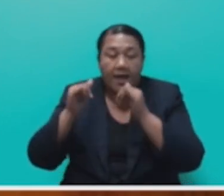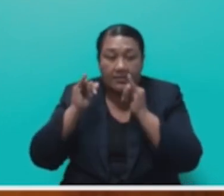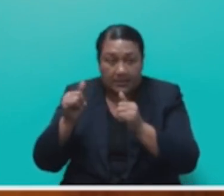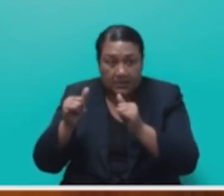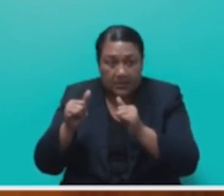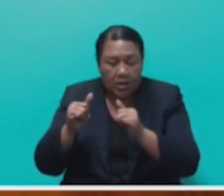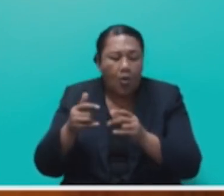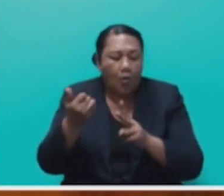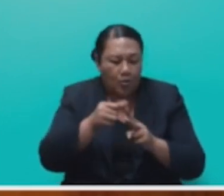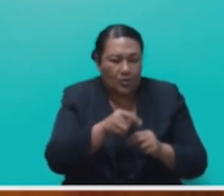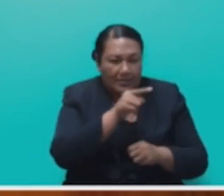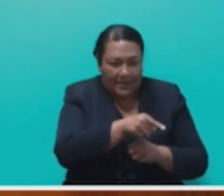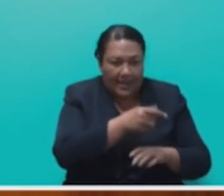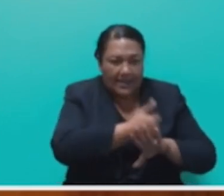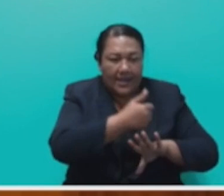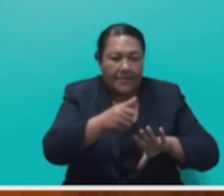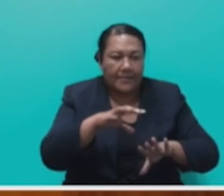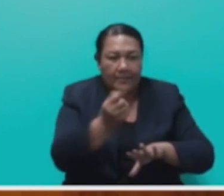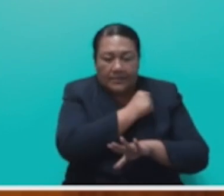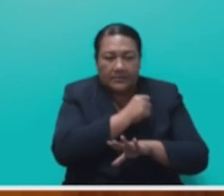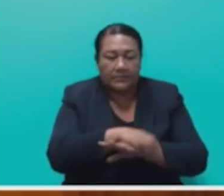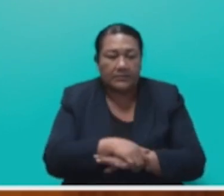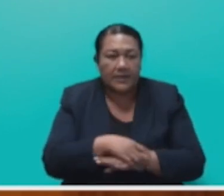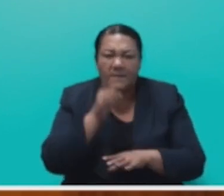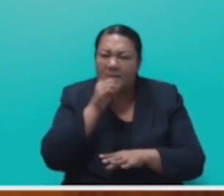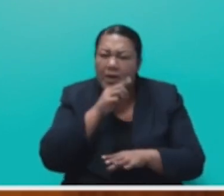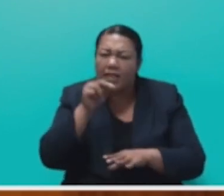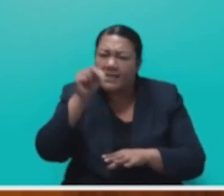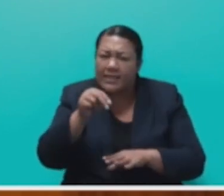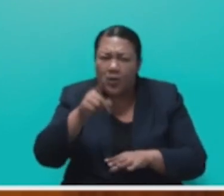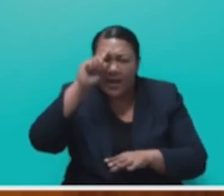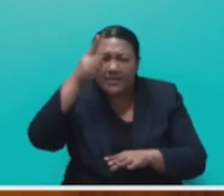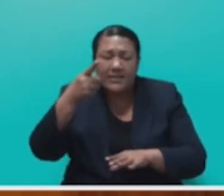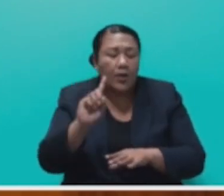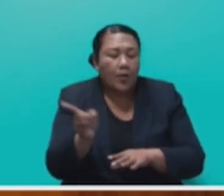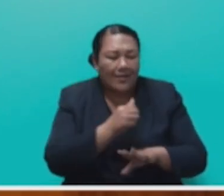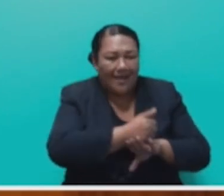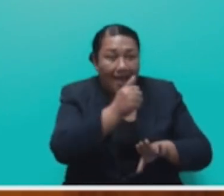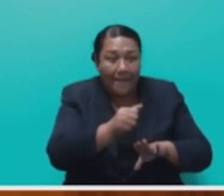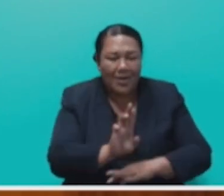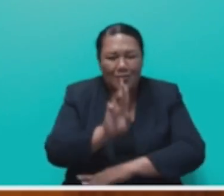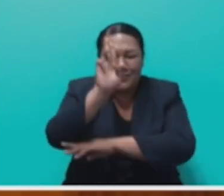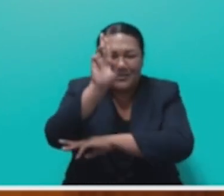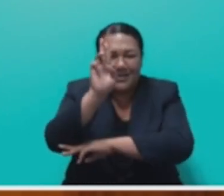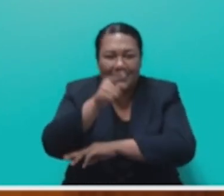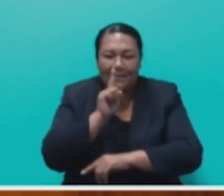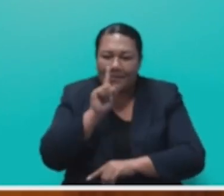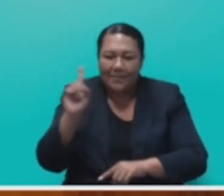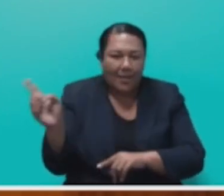itself as a whole. People need to understand that government is a representative of the people and for the